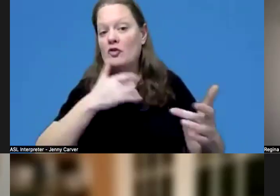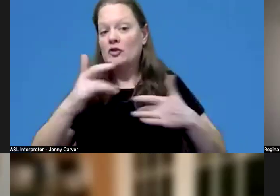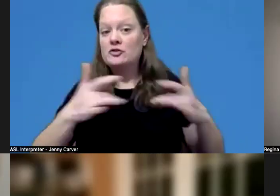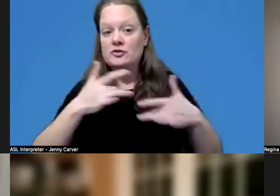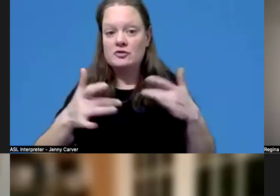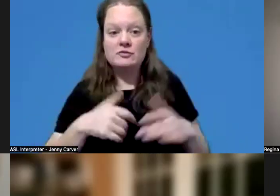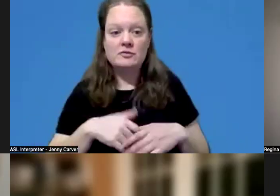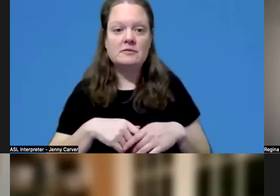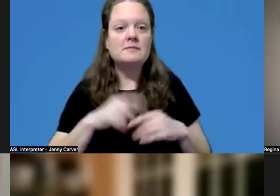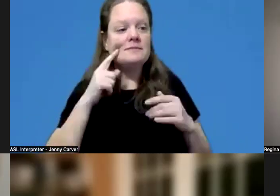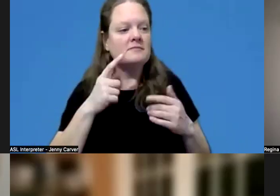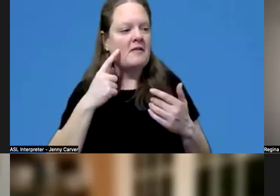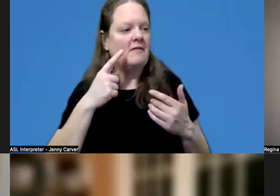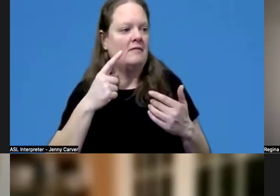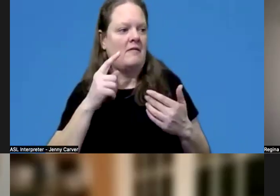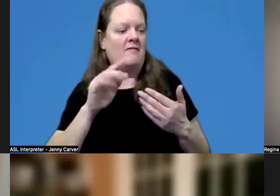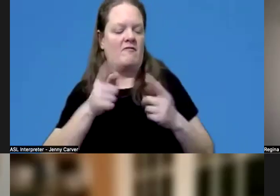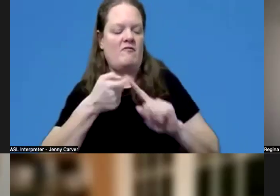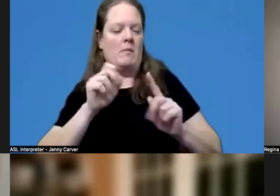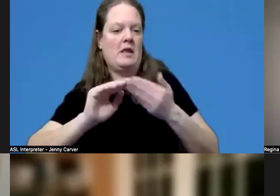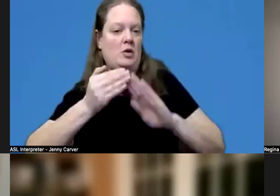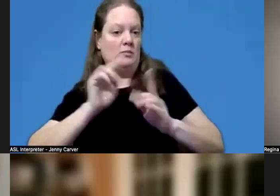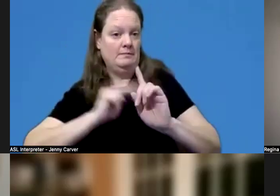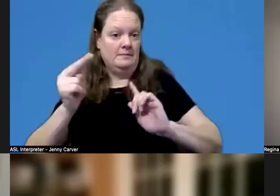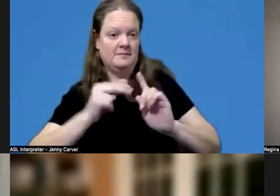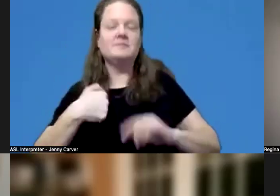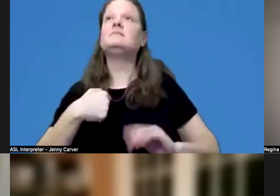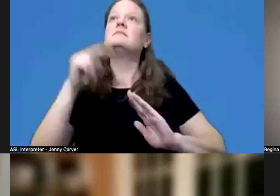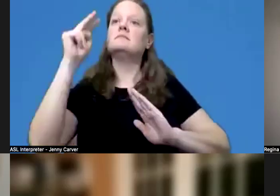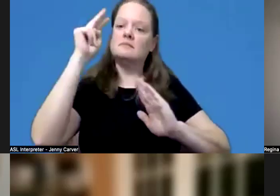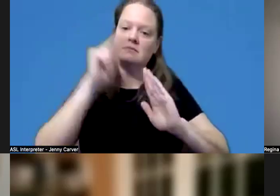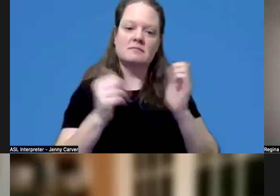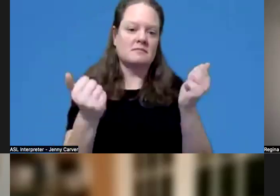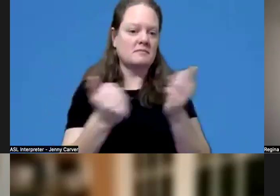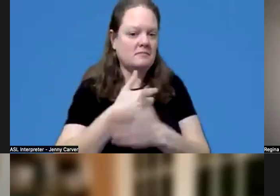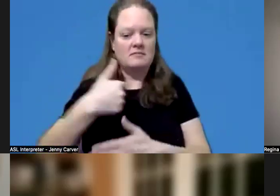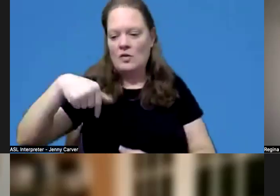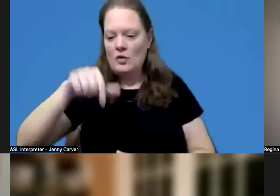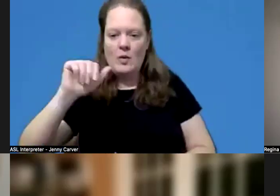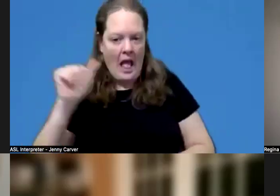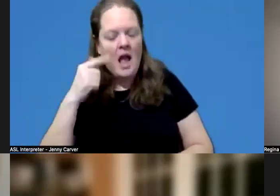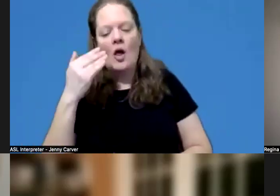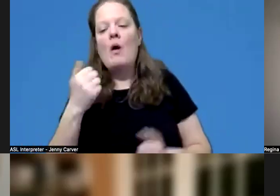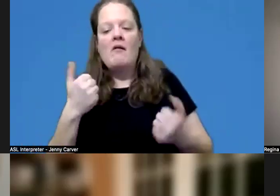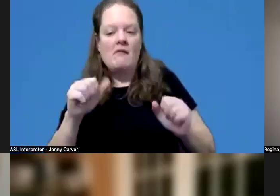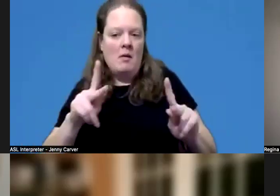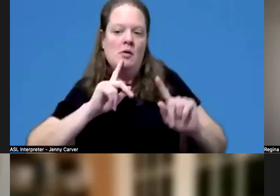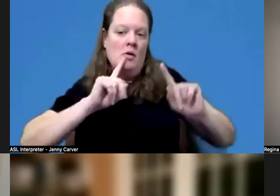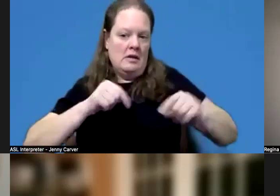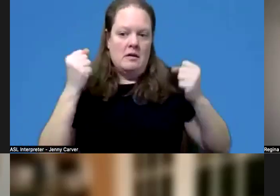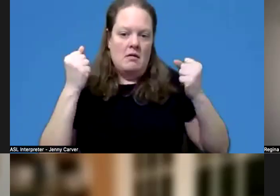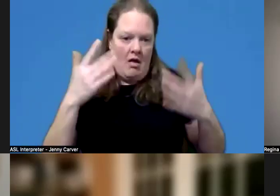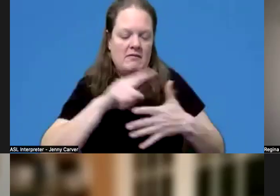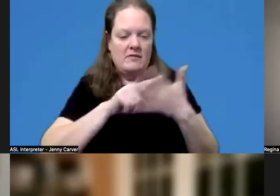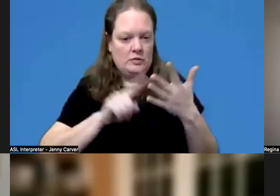concerns that exist in the community. And I have read through everything in the Q&A, and I know that we'll get to a lot of it.